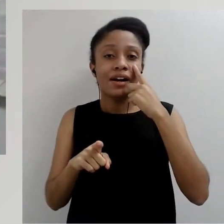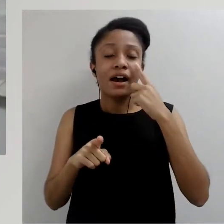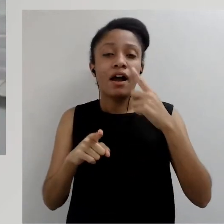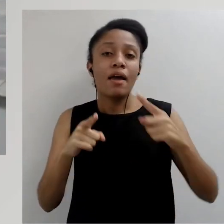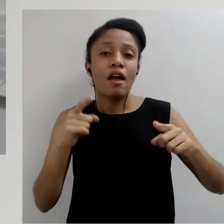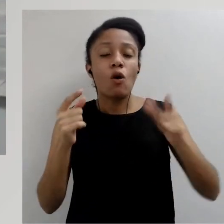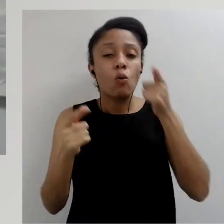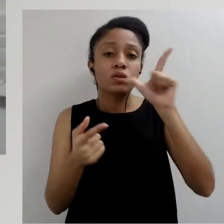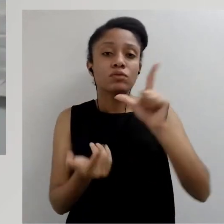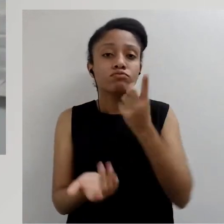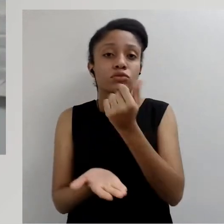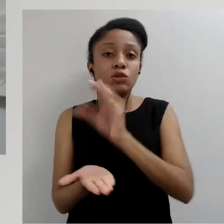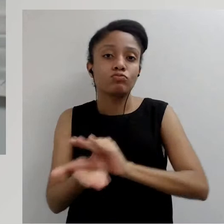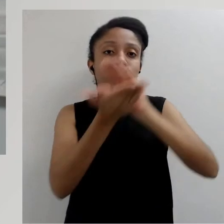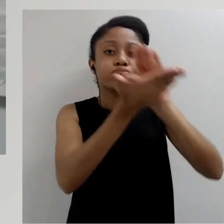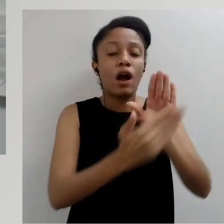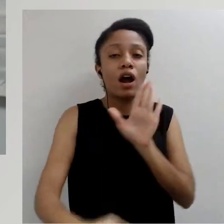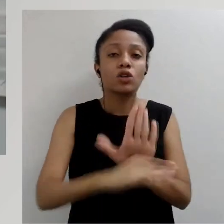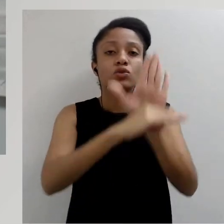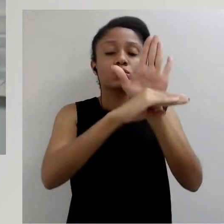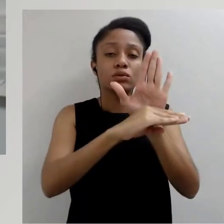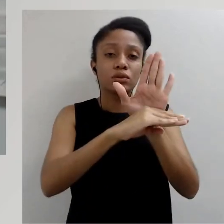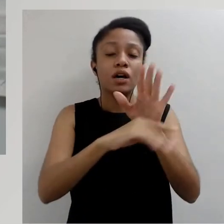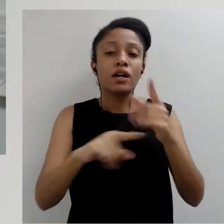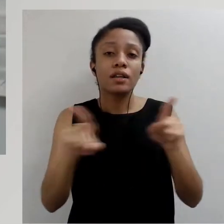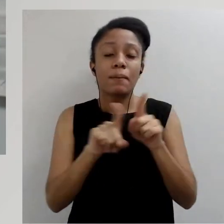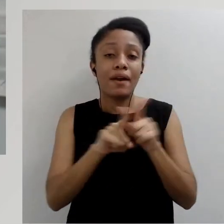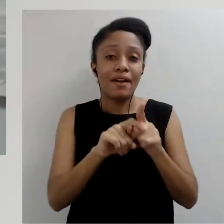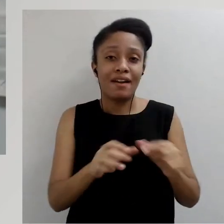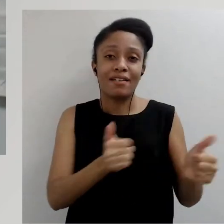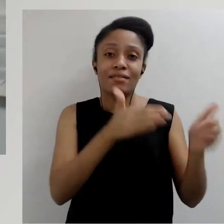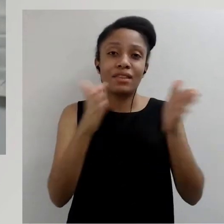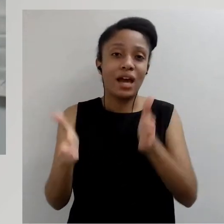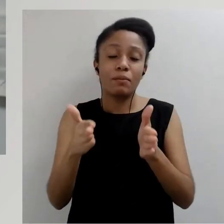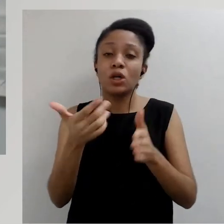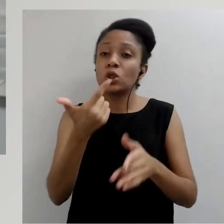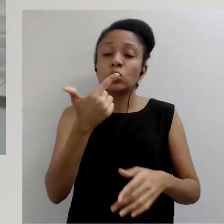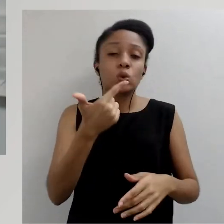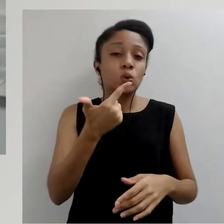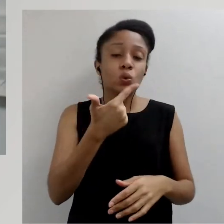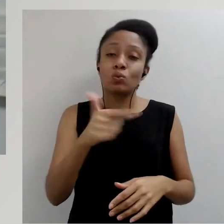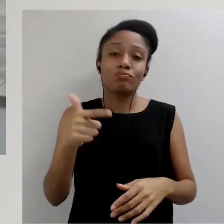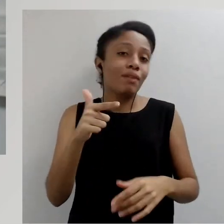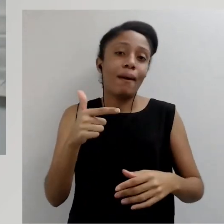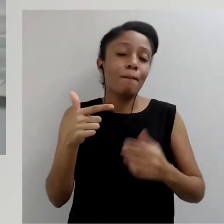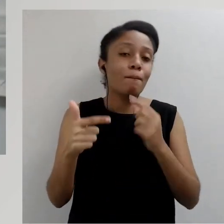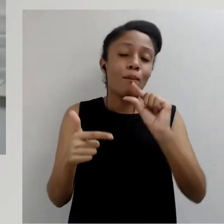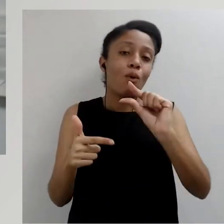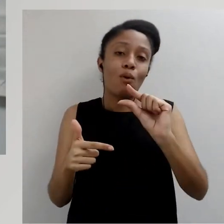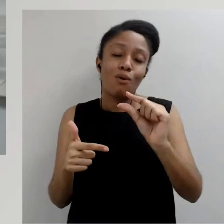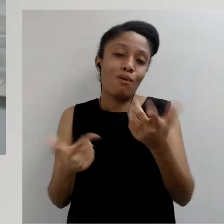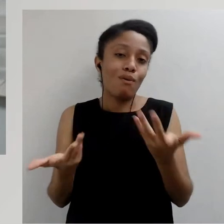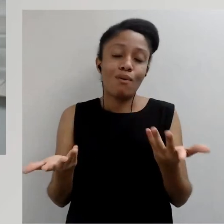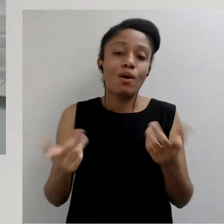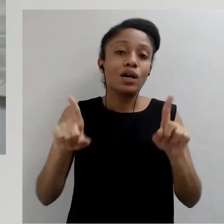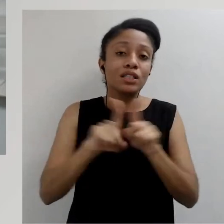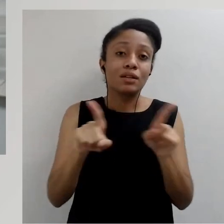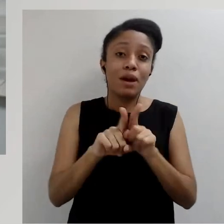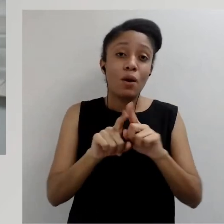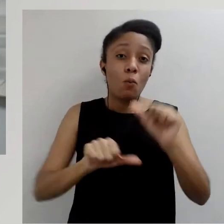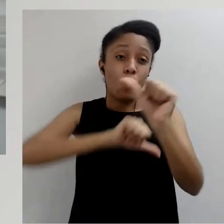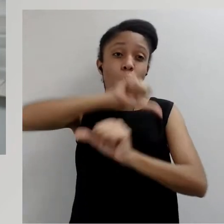access this resource. It's one step. It's not enough. For you to have an